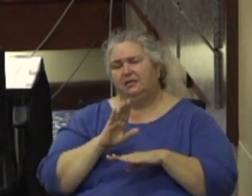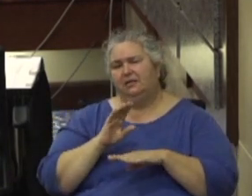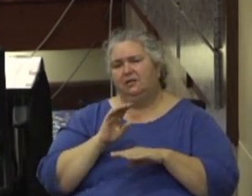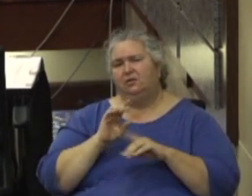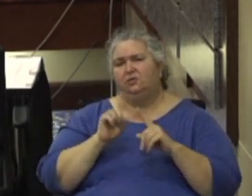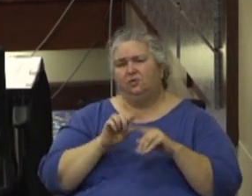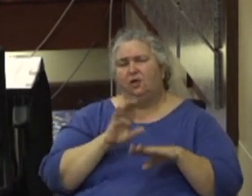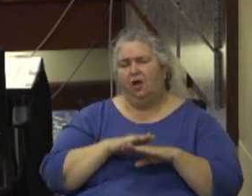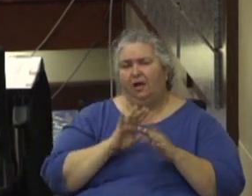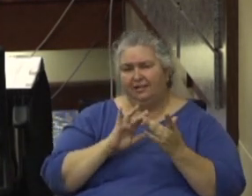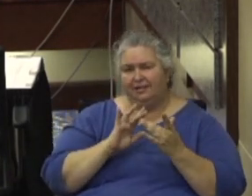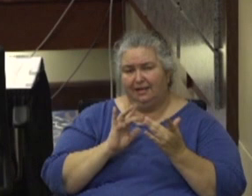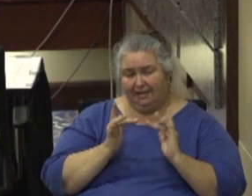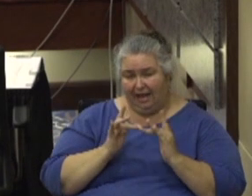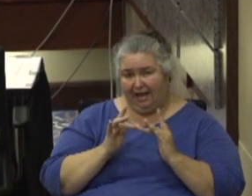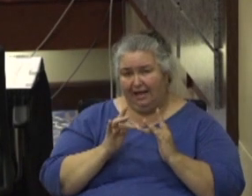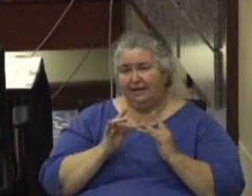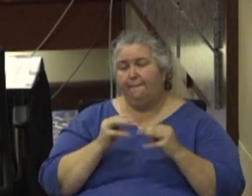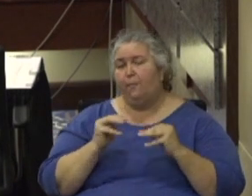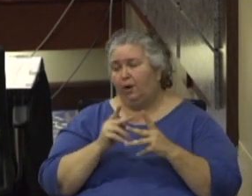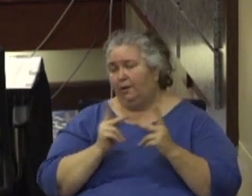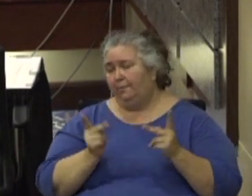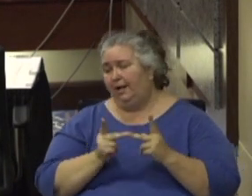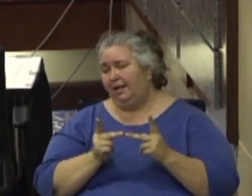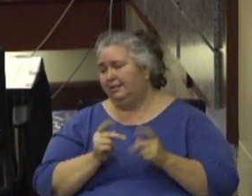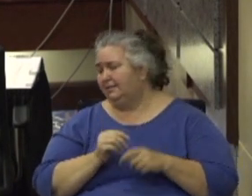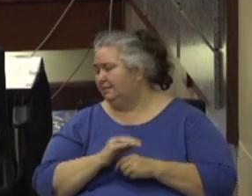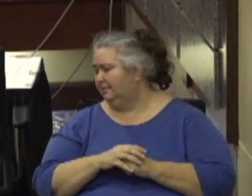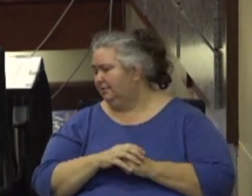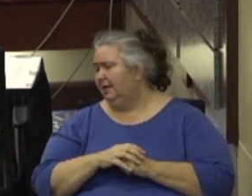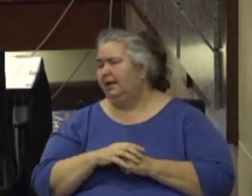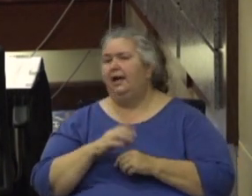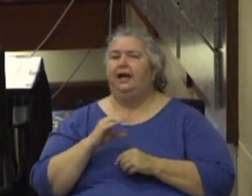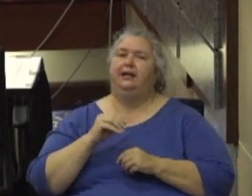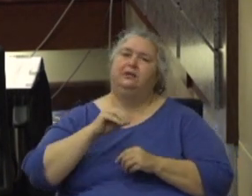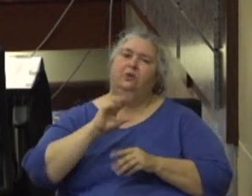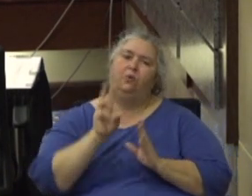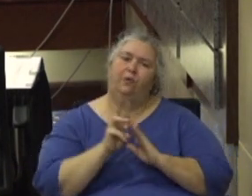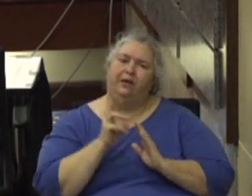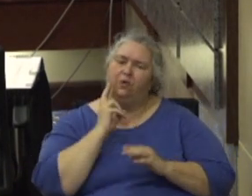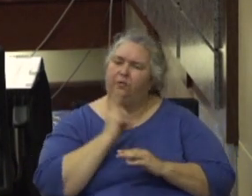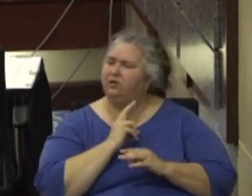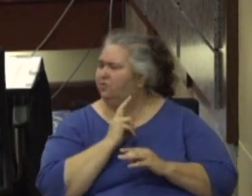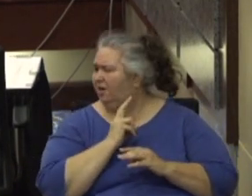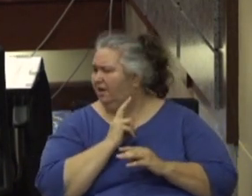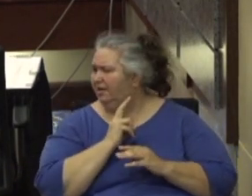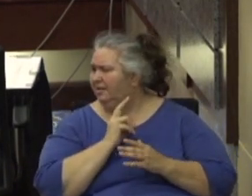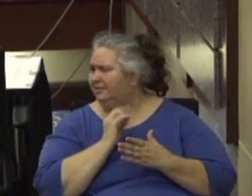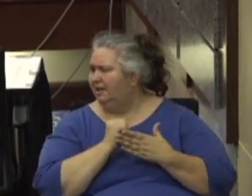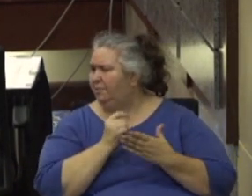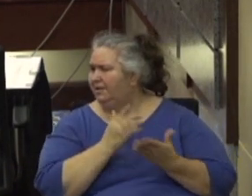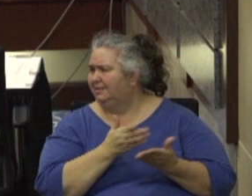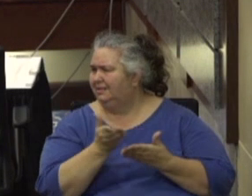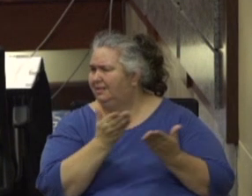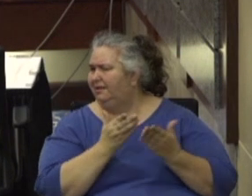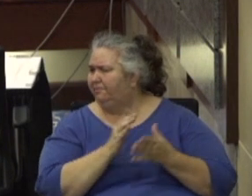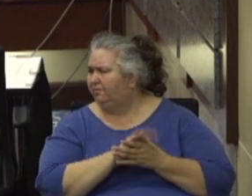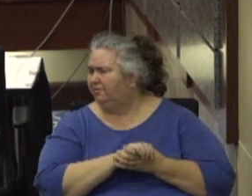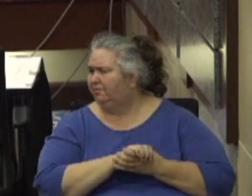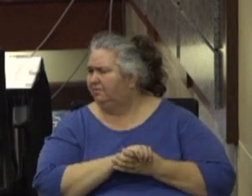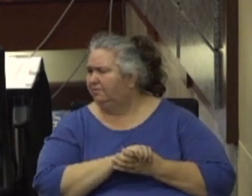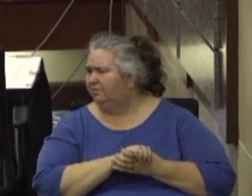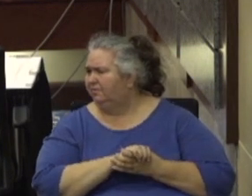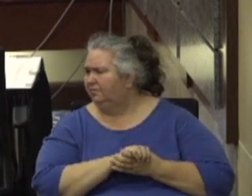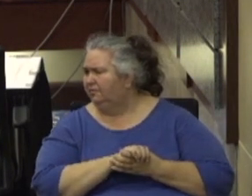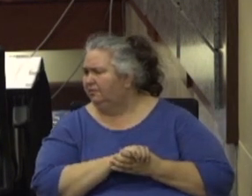in Waco. Another unique one is the Waco Restaurant Association has launched Waco Delivers, which is a way for local restaurants